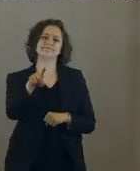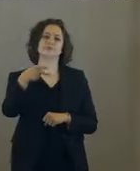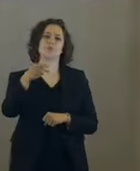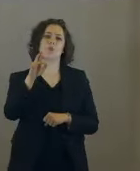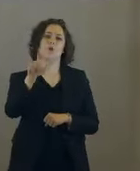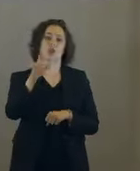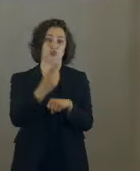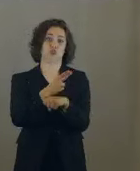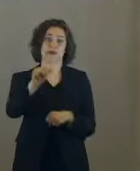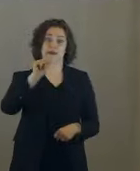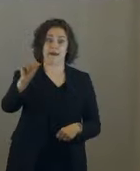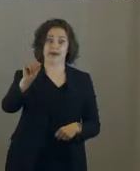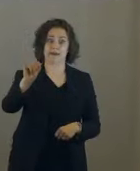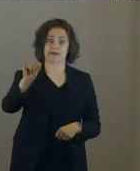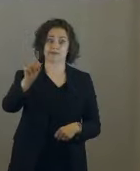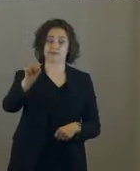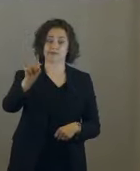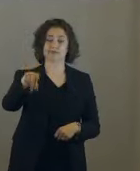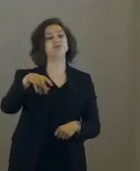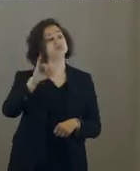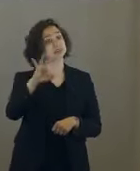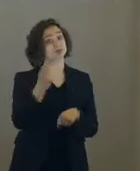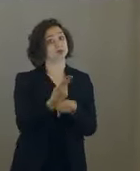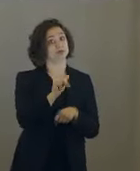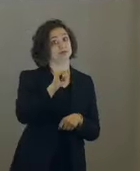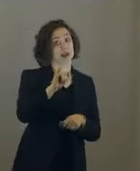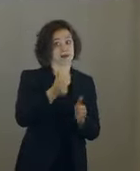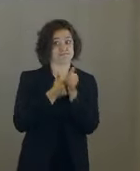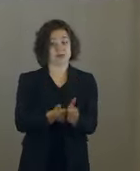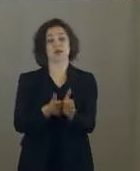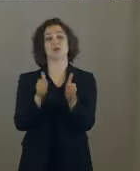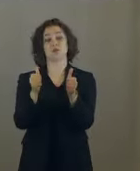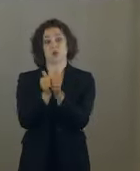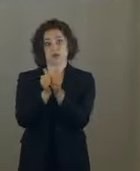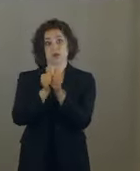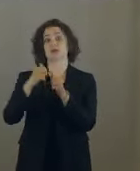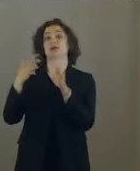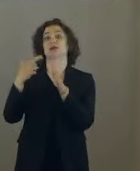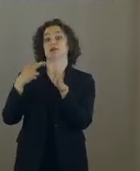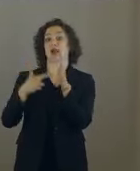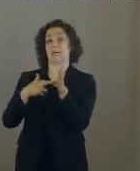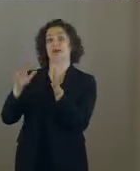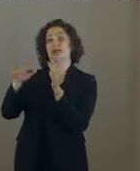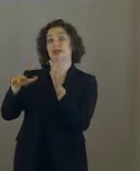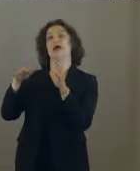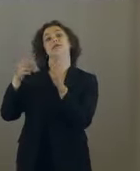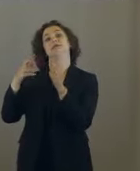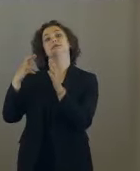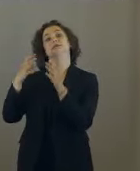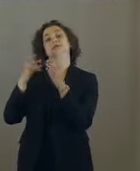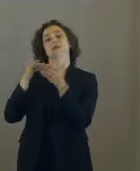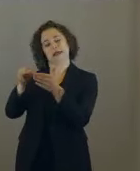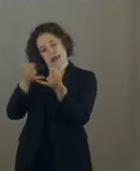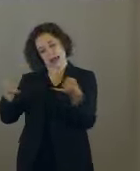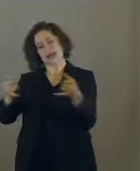artificial intelligence? And to the extent that it does it comply with the guidelines this body passed at our Alpena meeting last year?